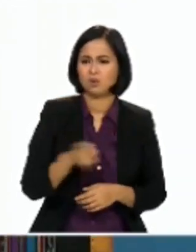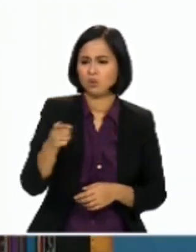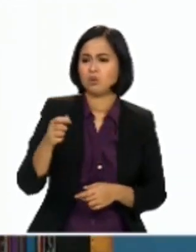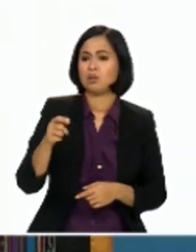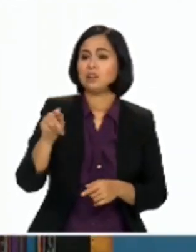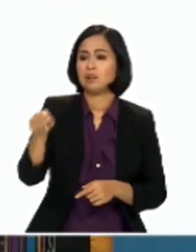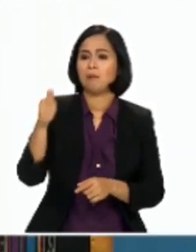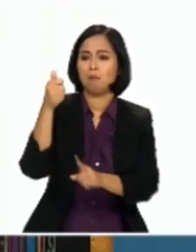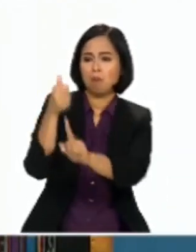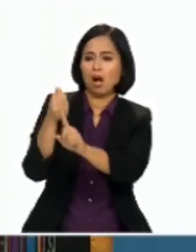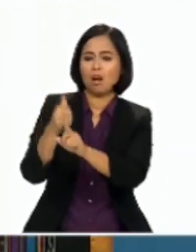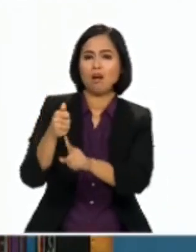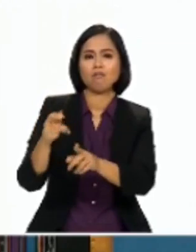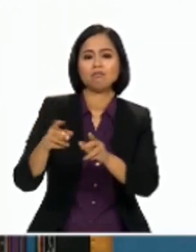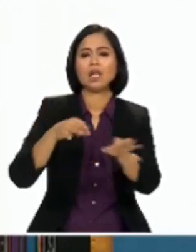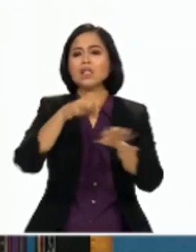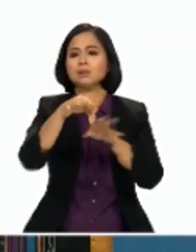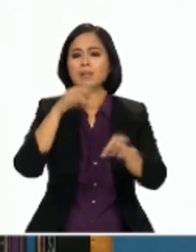the people why.